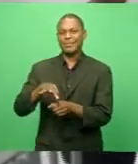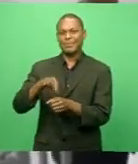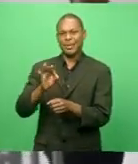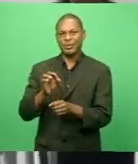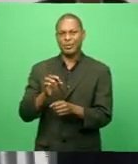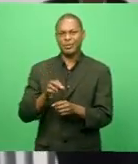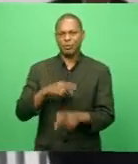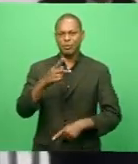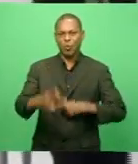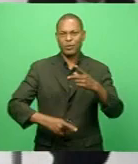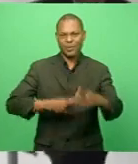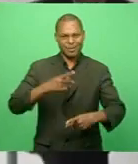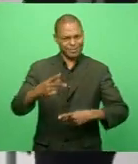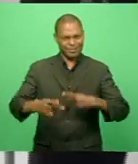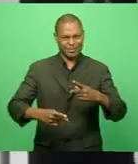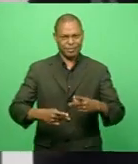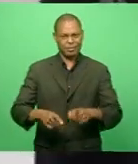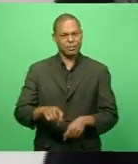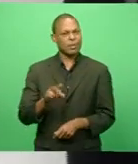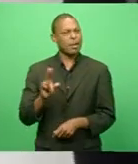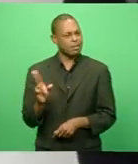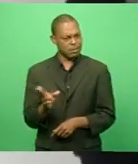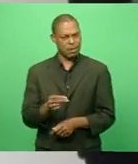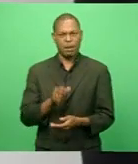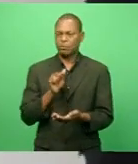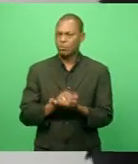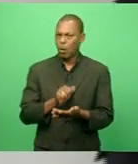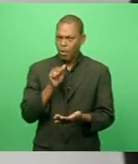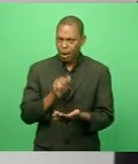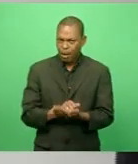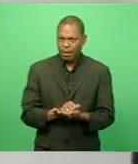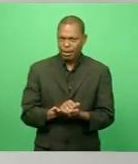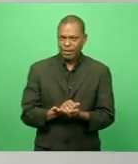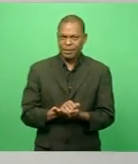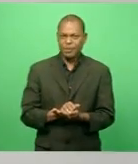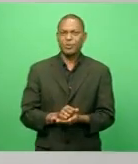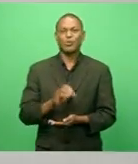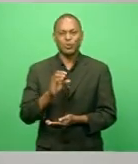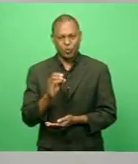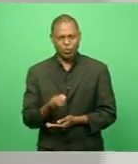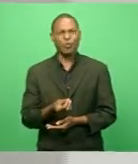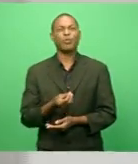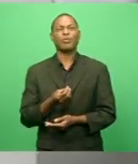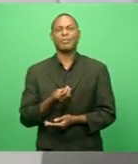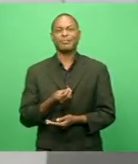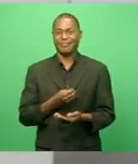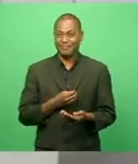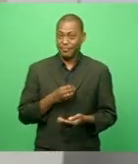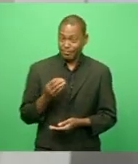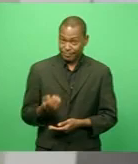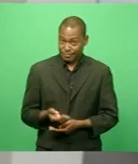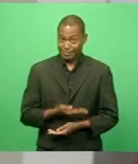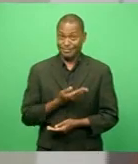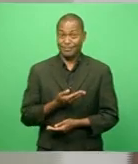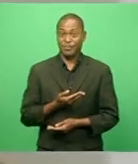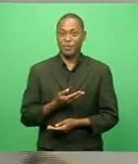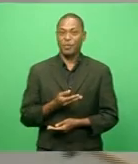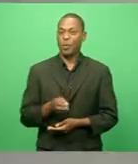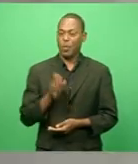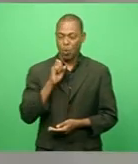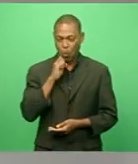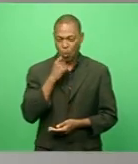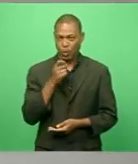carried out transparently. Rofilipe is optimistic that Ratunaingama will consolidate the bipartisanship between